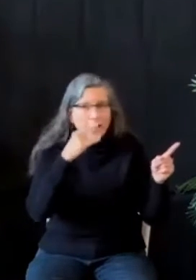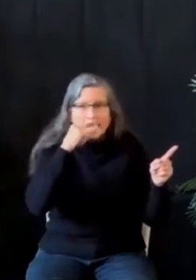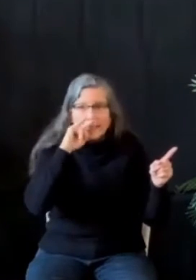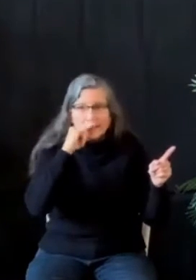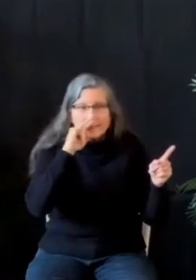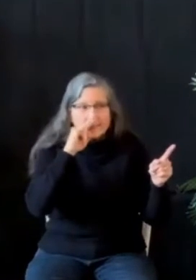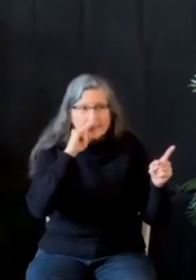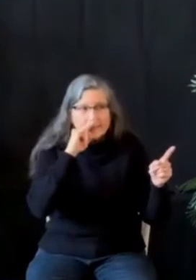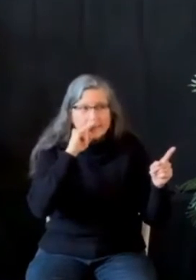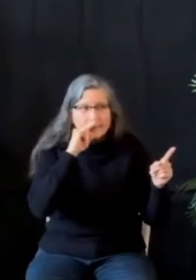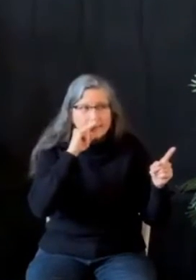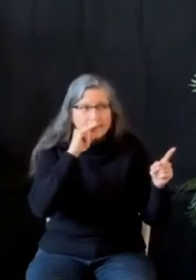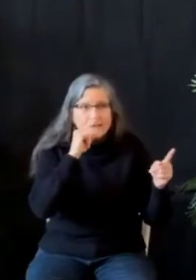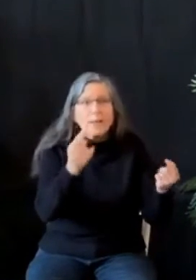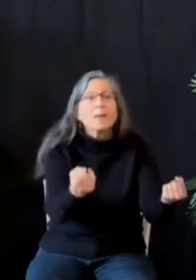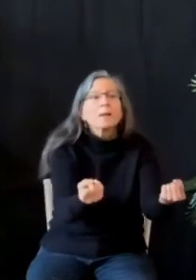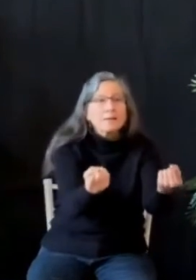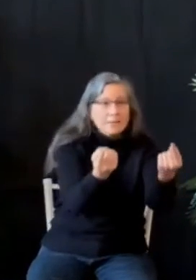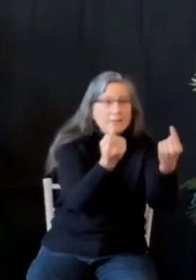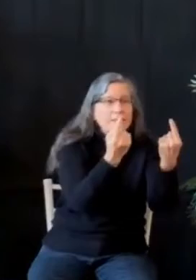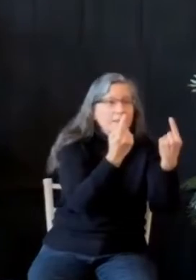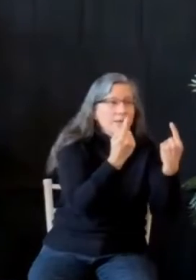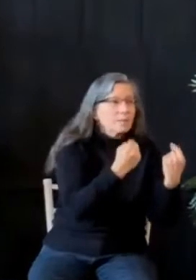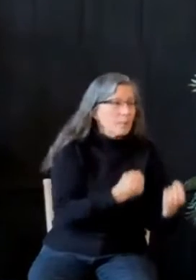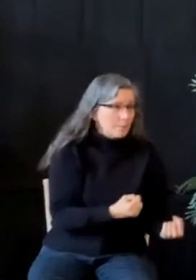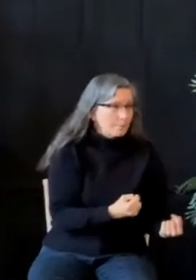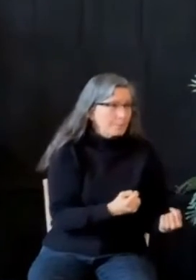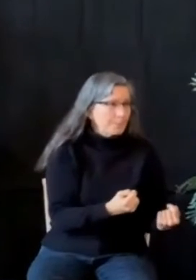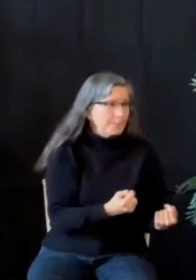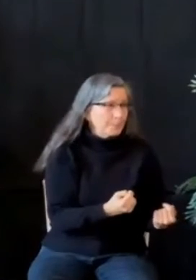Kids, you can come up.